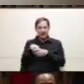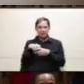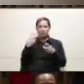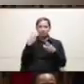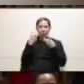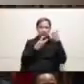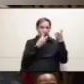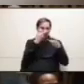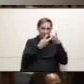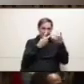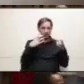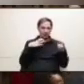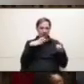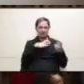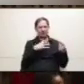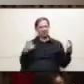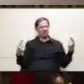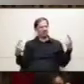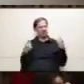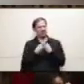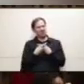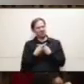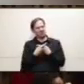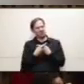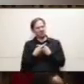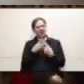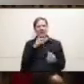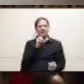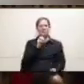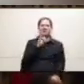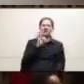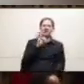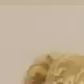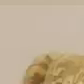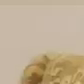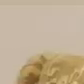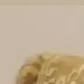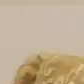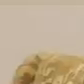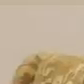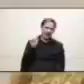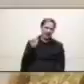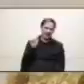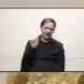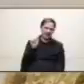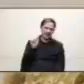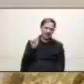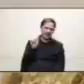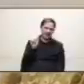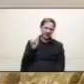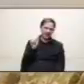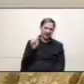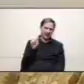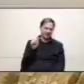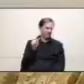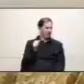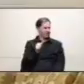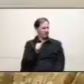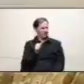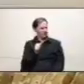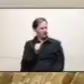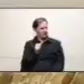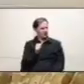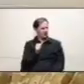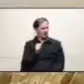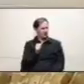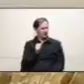committees, which is in contravention of the MFMA. what informs this or